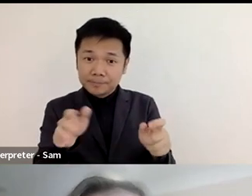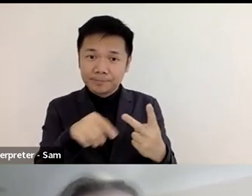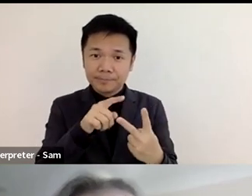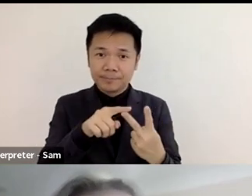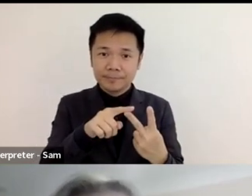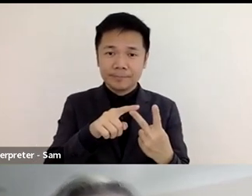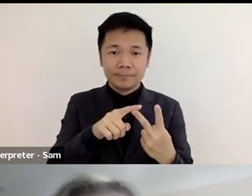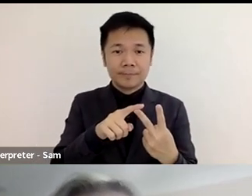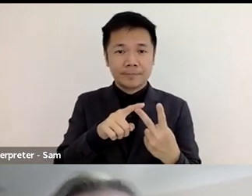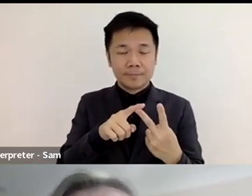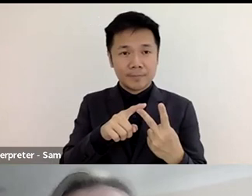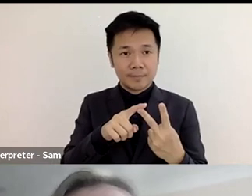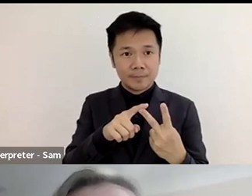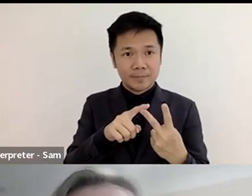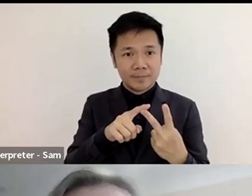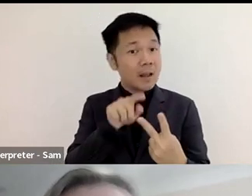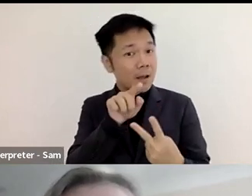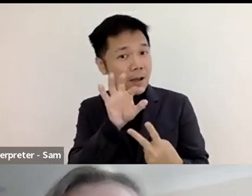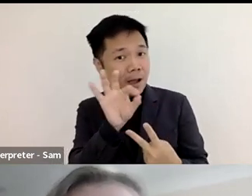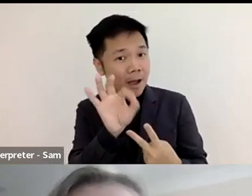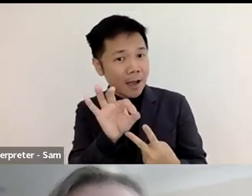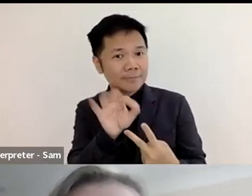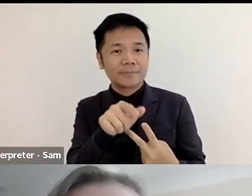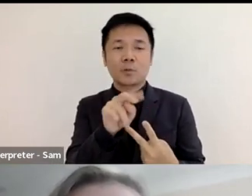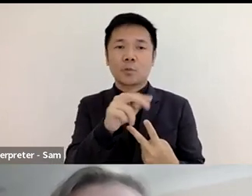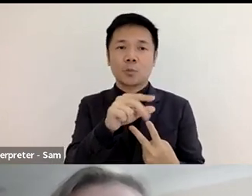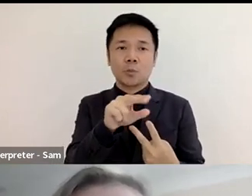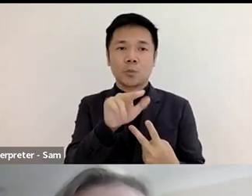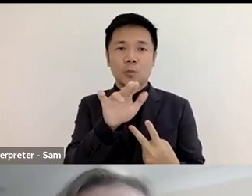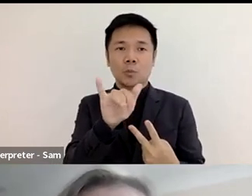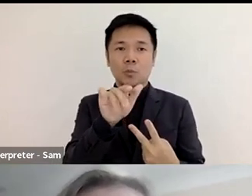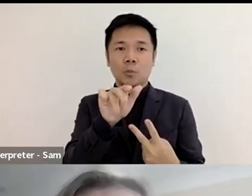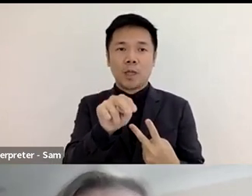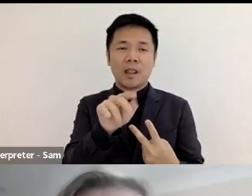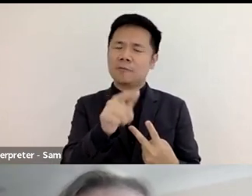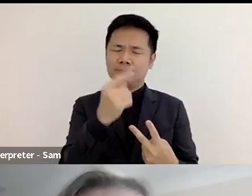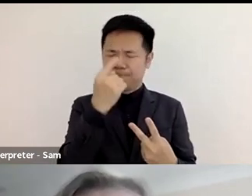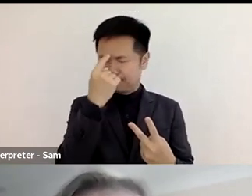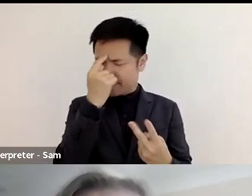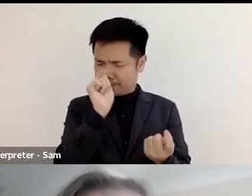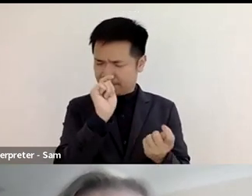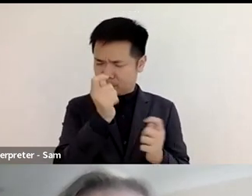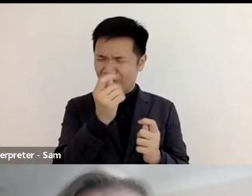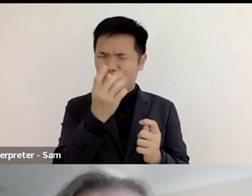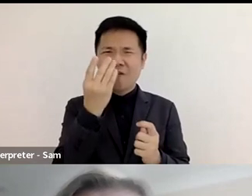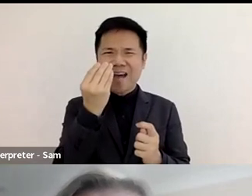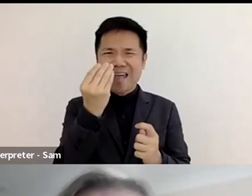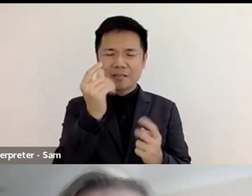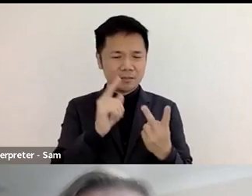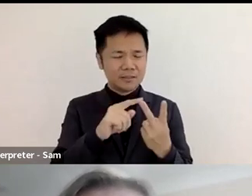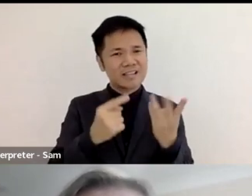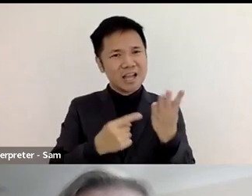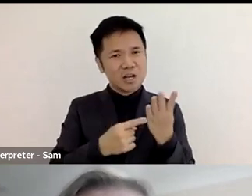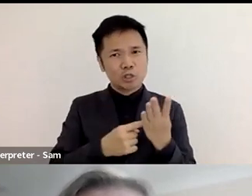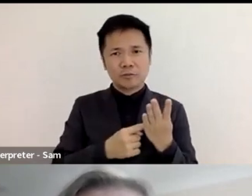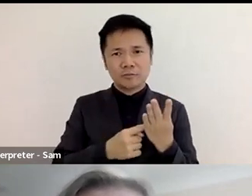so in your view and experiences, what needs to change in access to finance and technology? And we have heard from